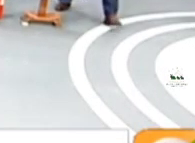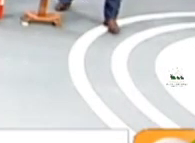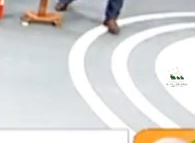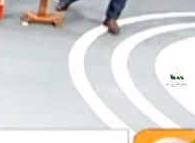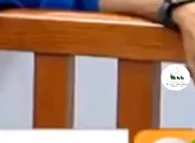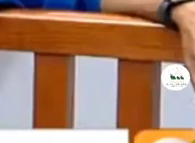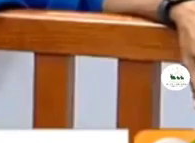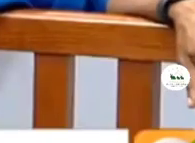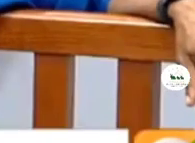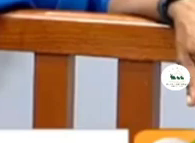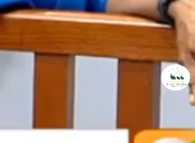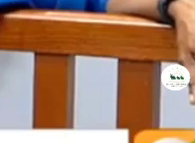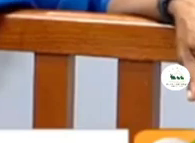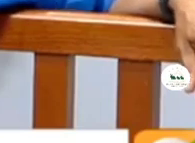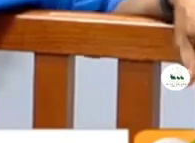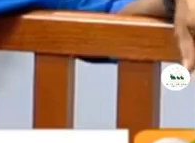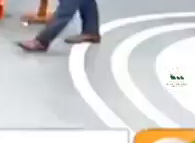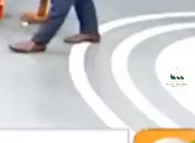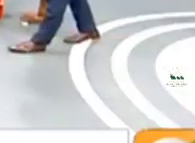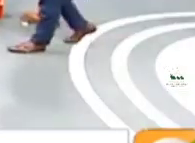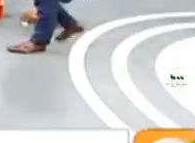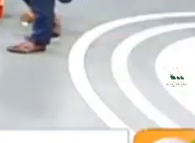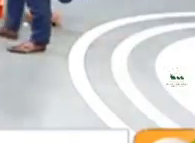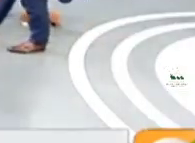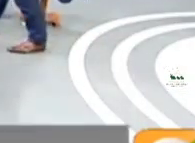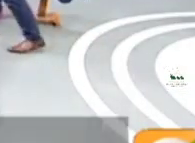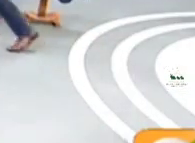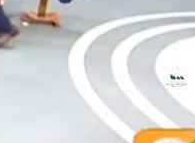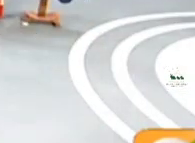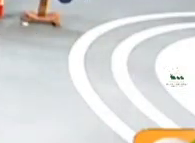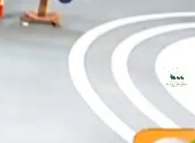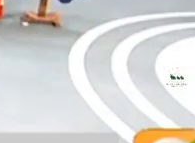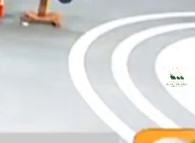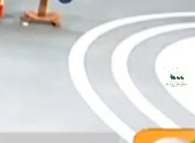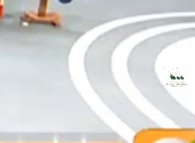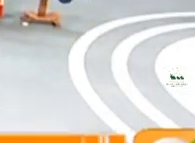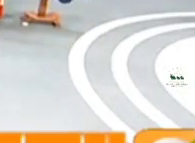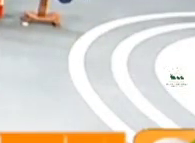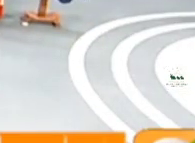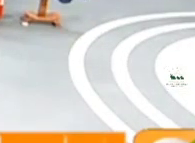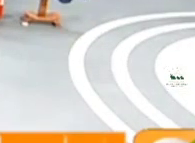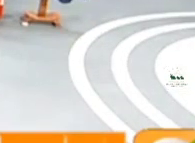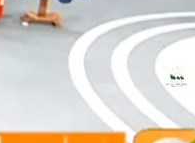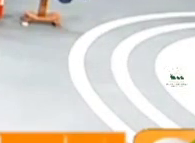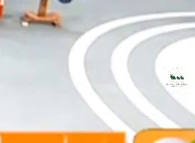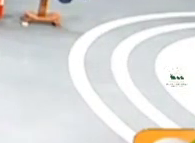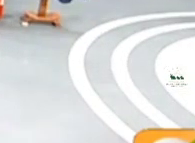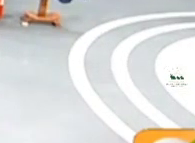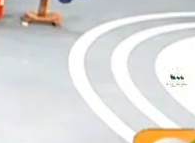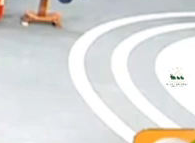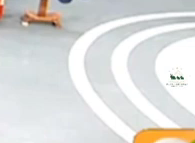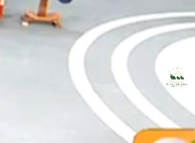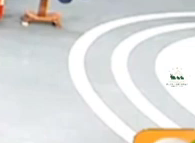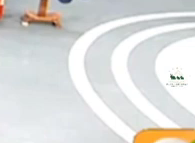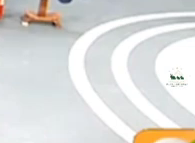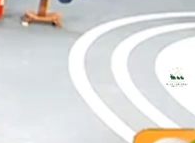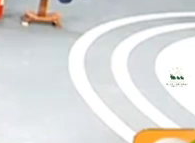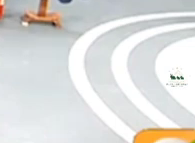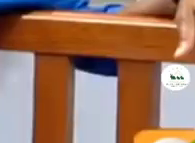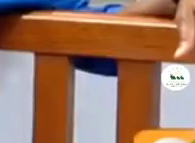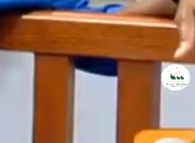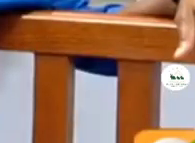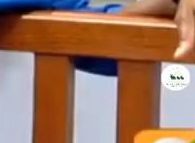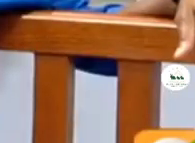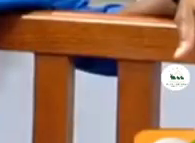is important and critical, especially about the so-called eternal clauses, those which